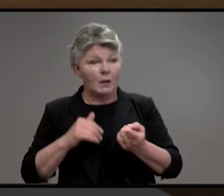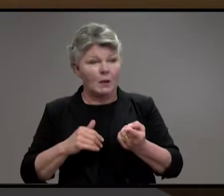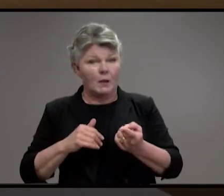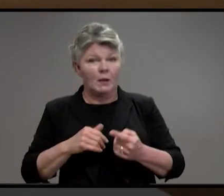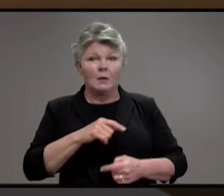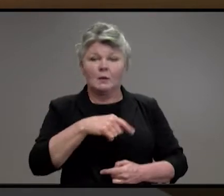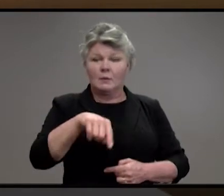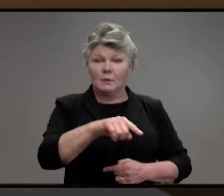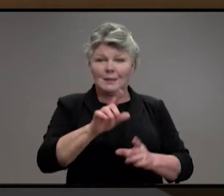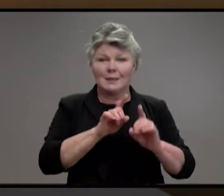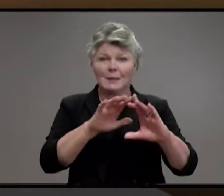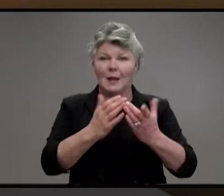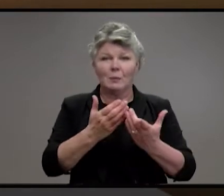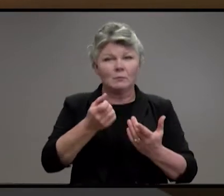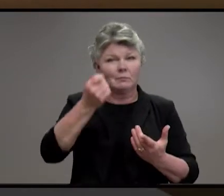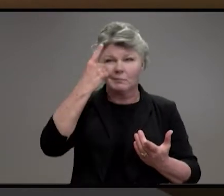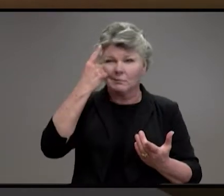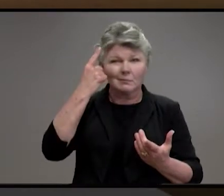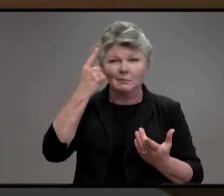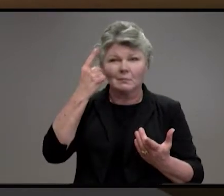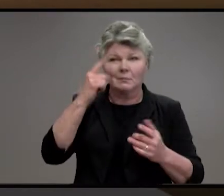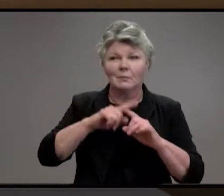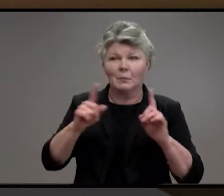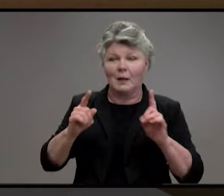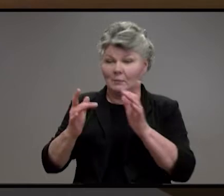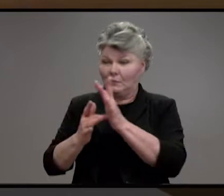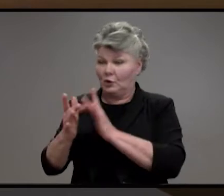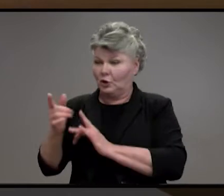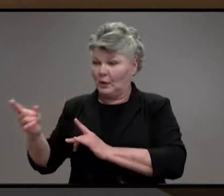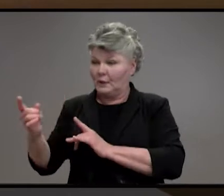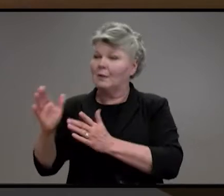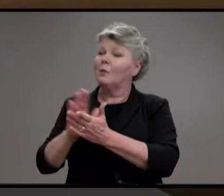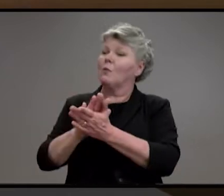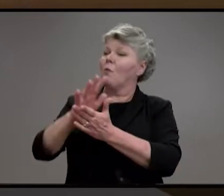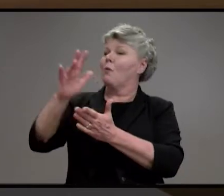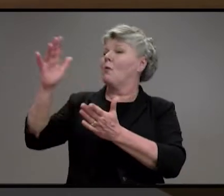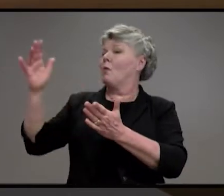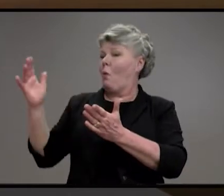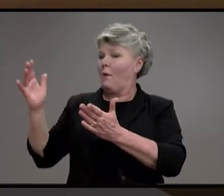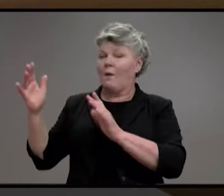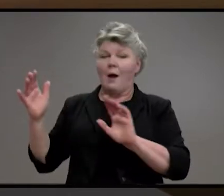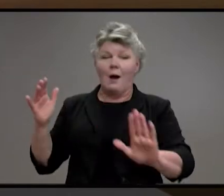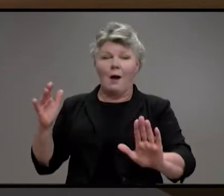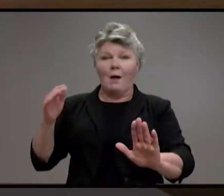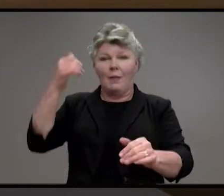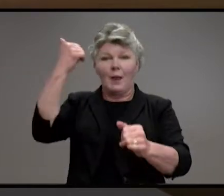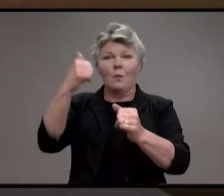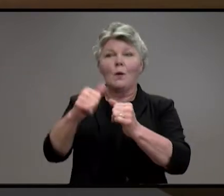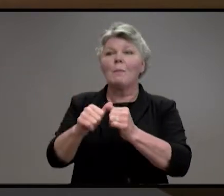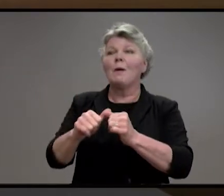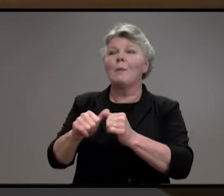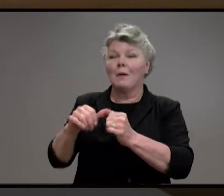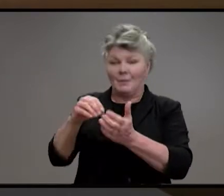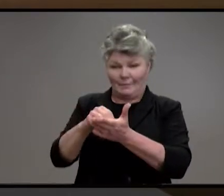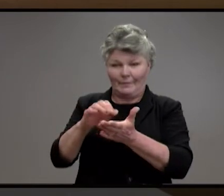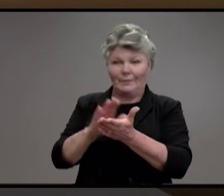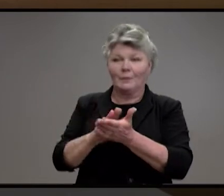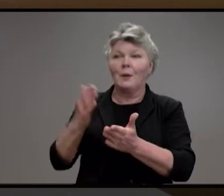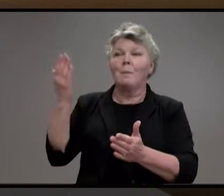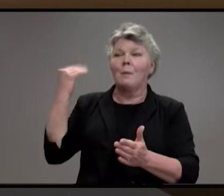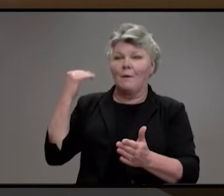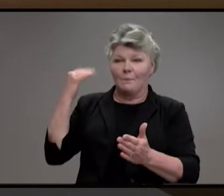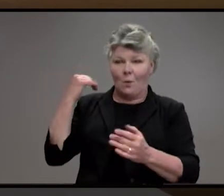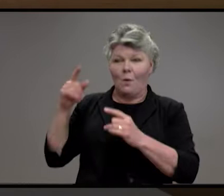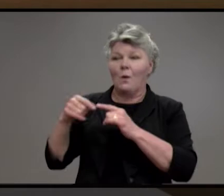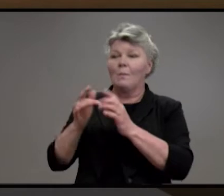disciples did not understand these things at first, but when Jesus was glorified, then they remembered that these things had been written about him and